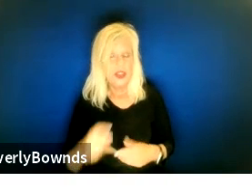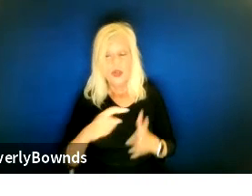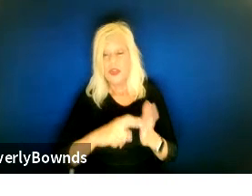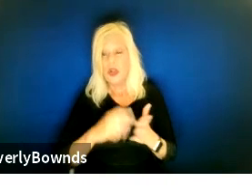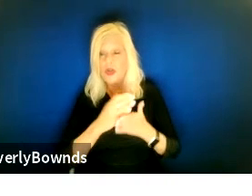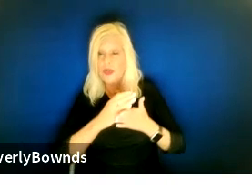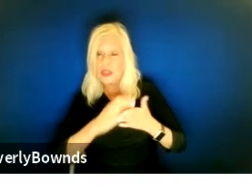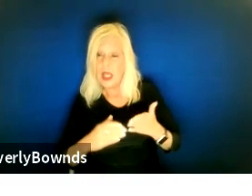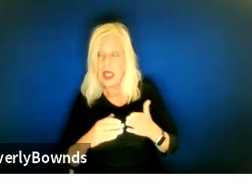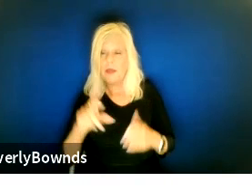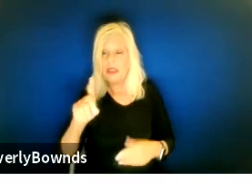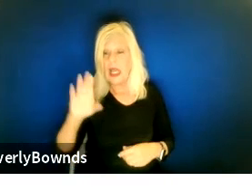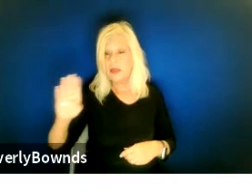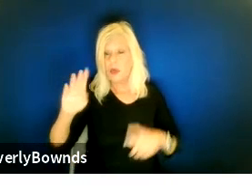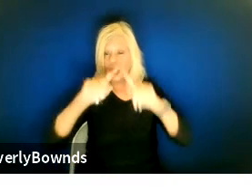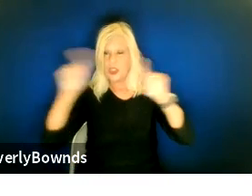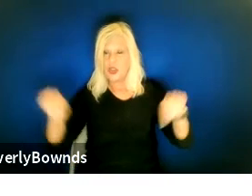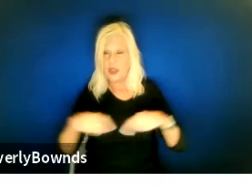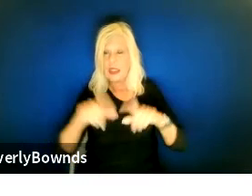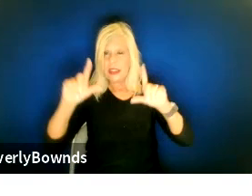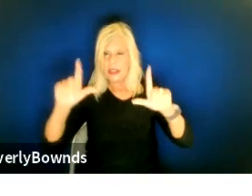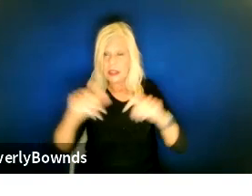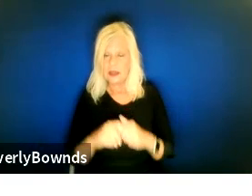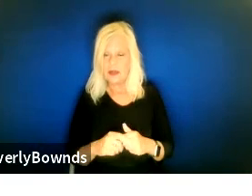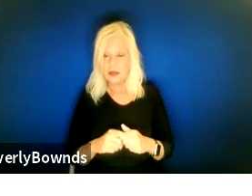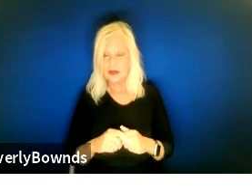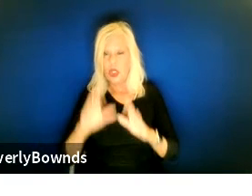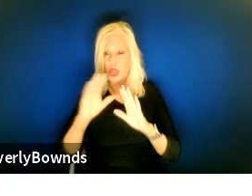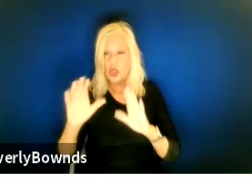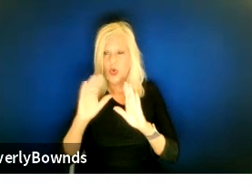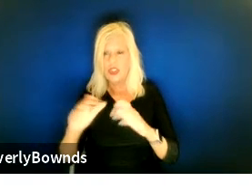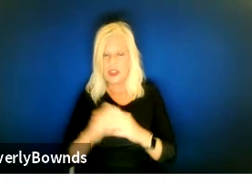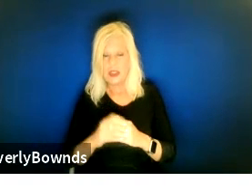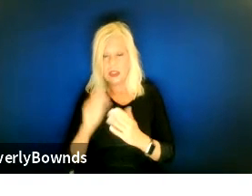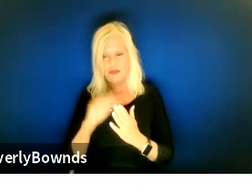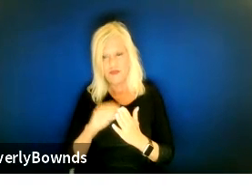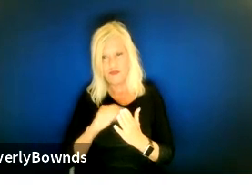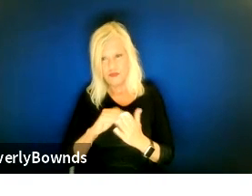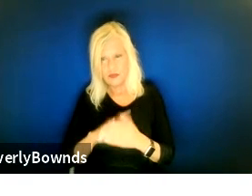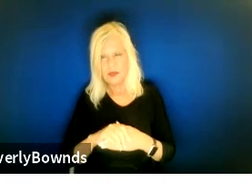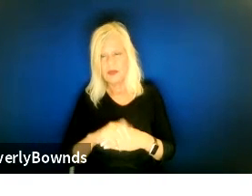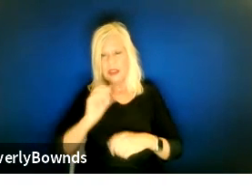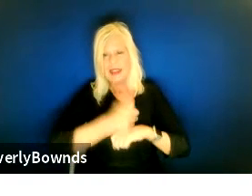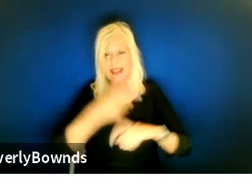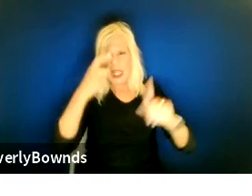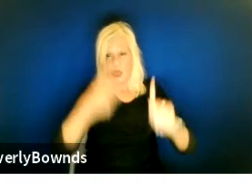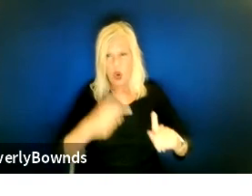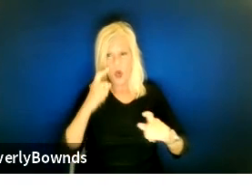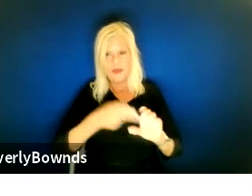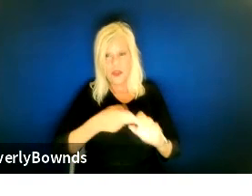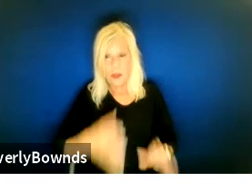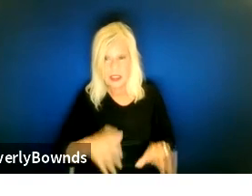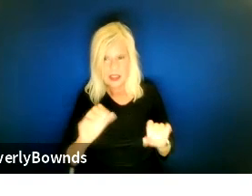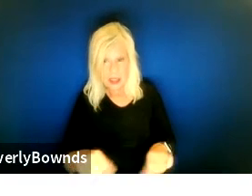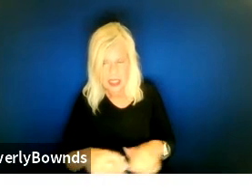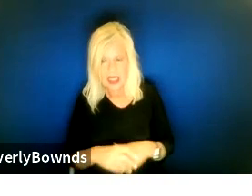dashboard screens. The coaches are able to keep tab of who to call. They are able to set goals for the participant. A